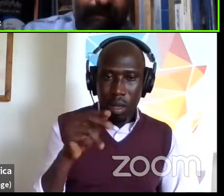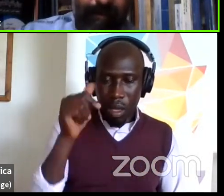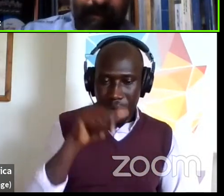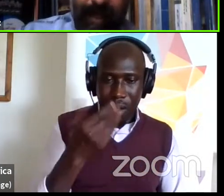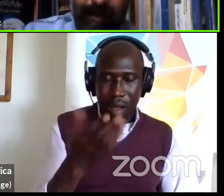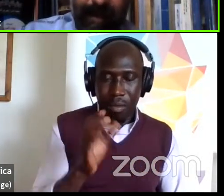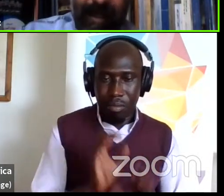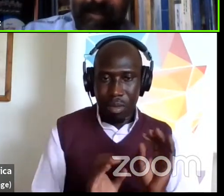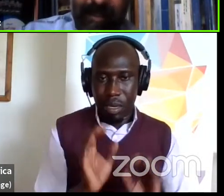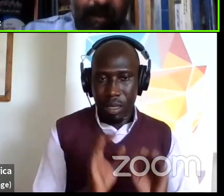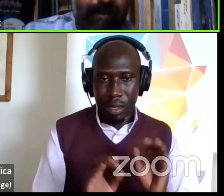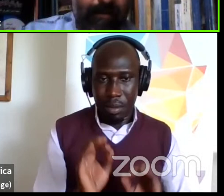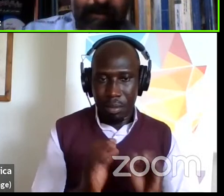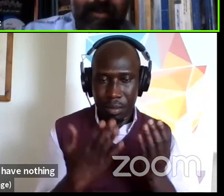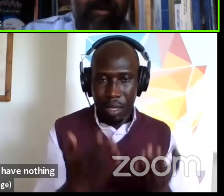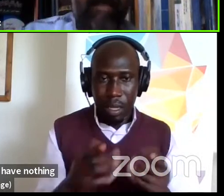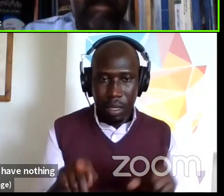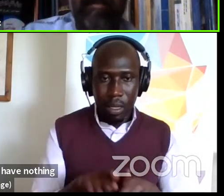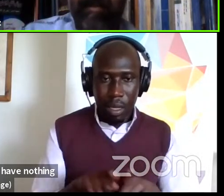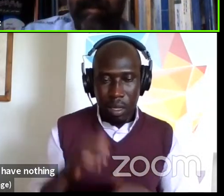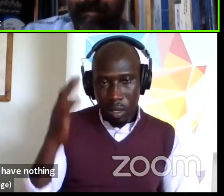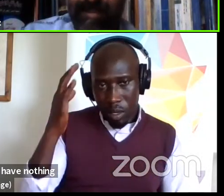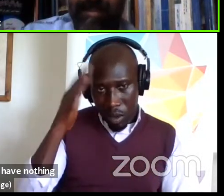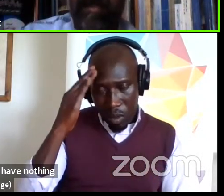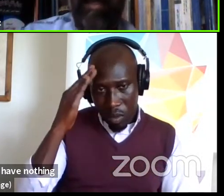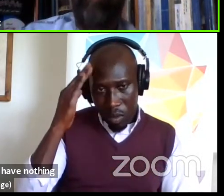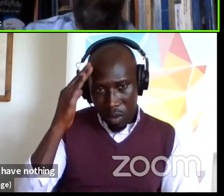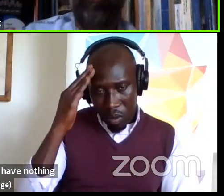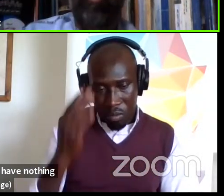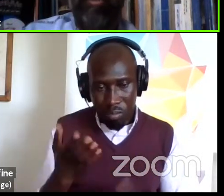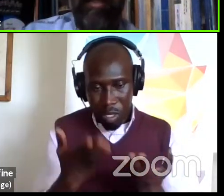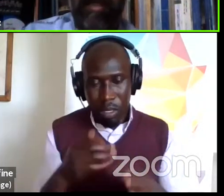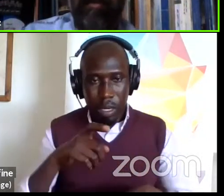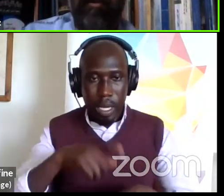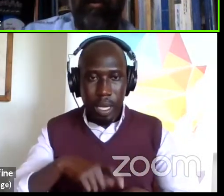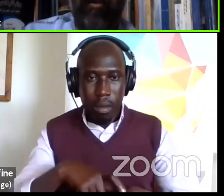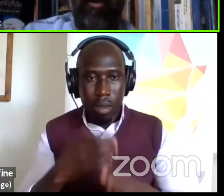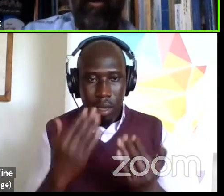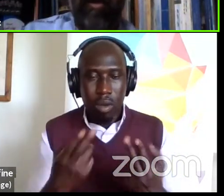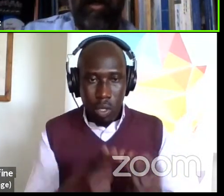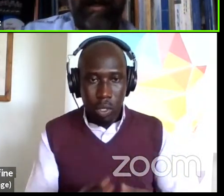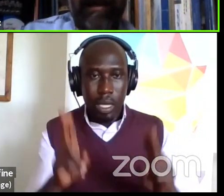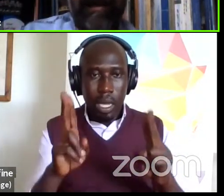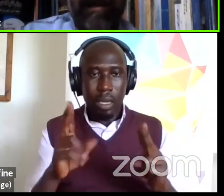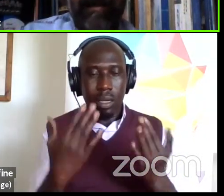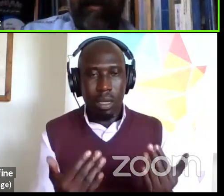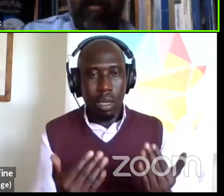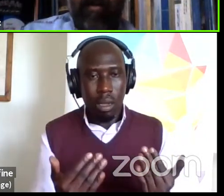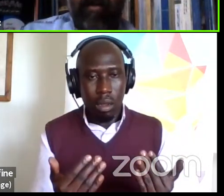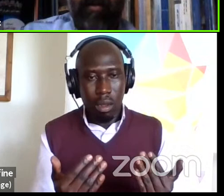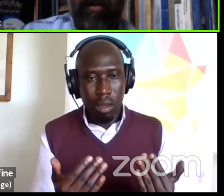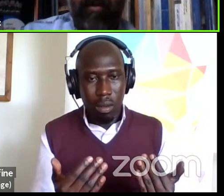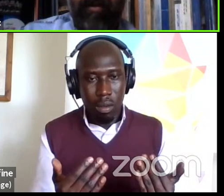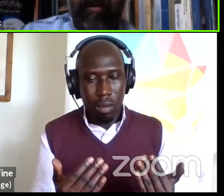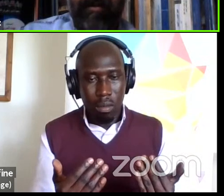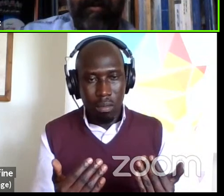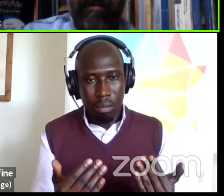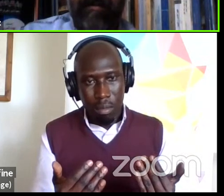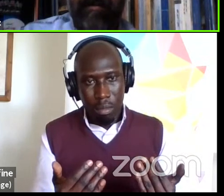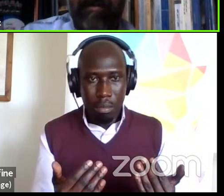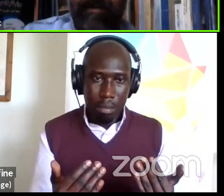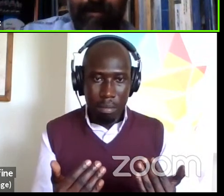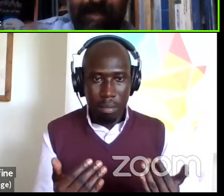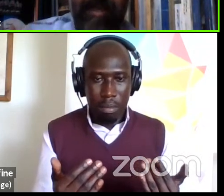nothing from, as I know. So I think this is the time to start to